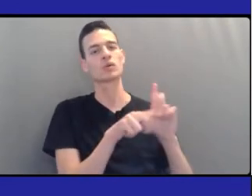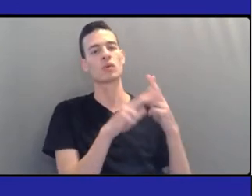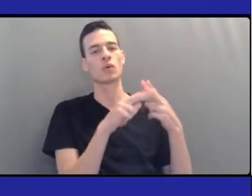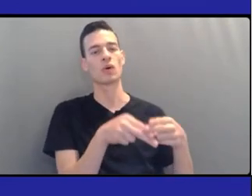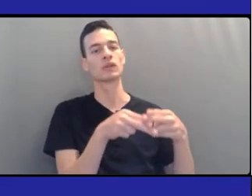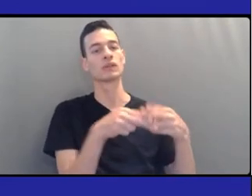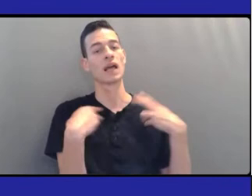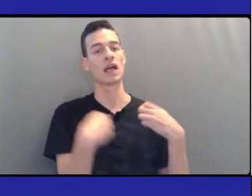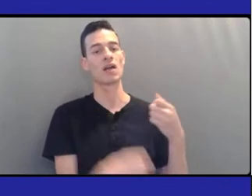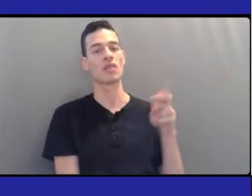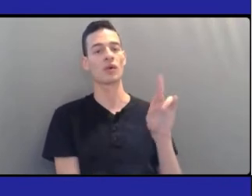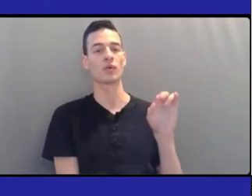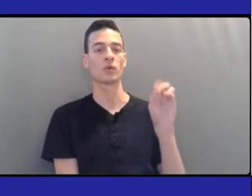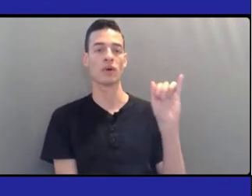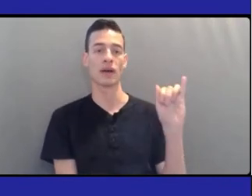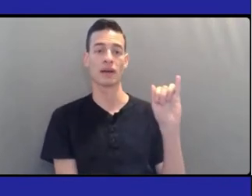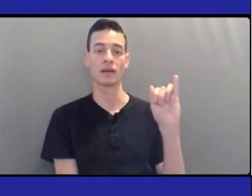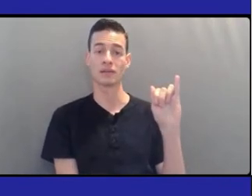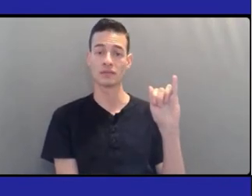exceed